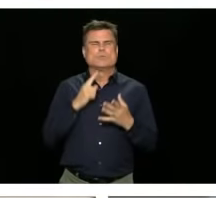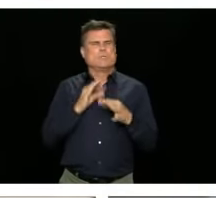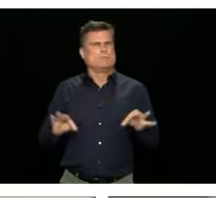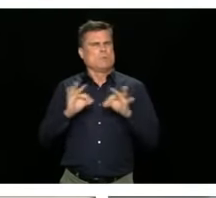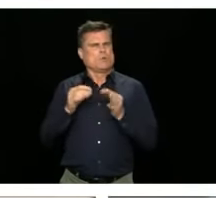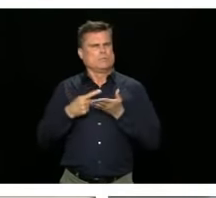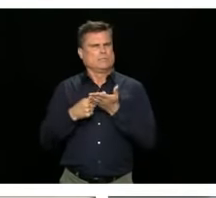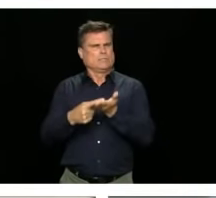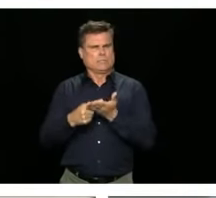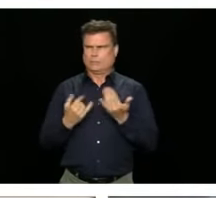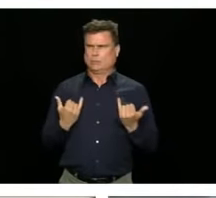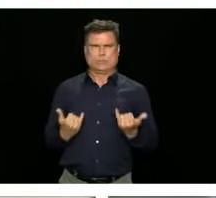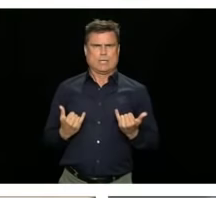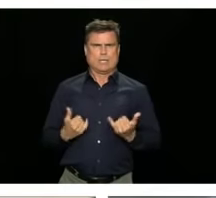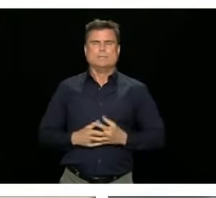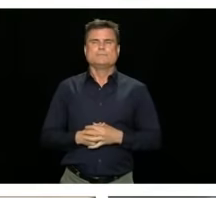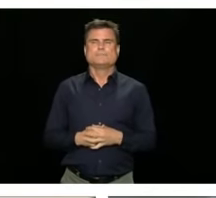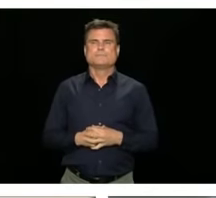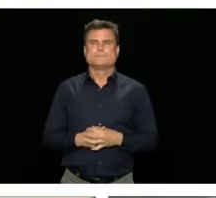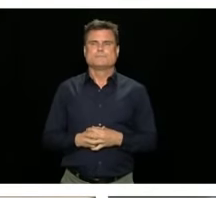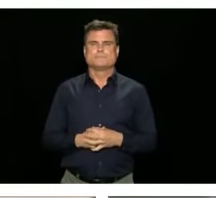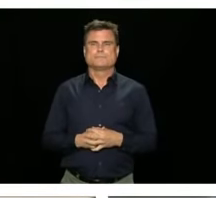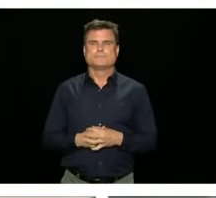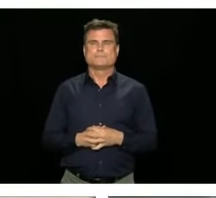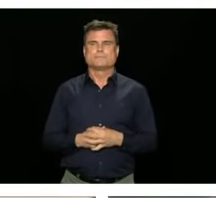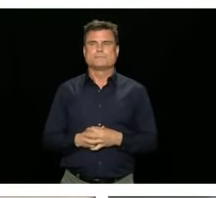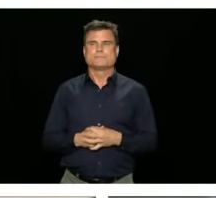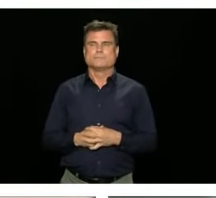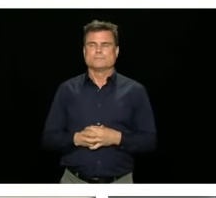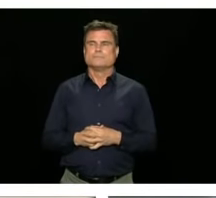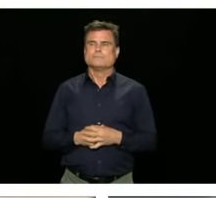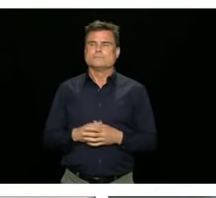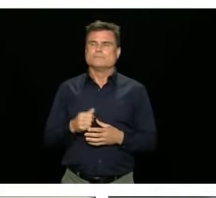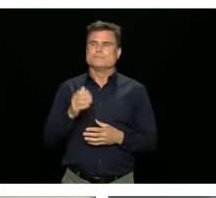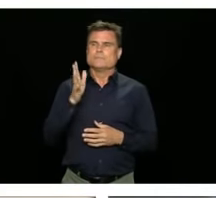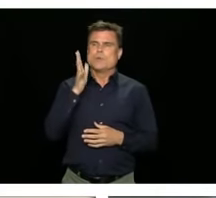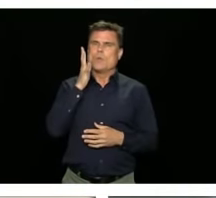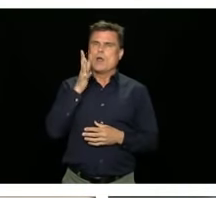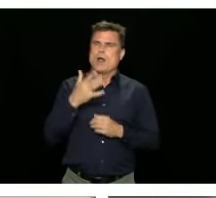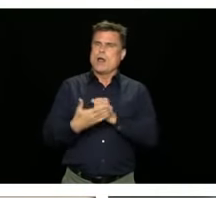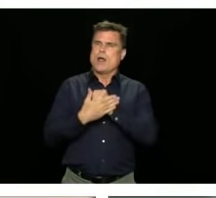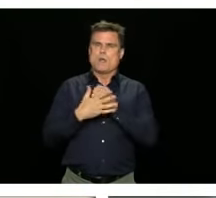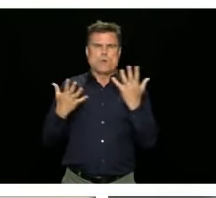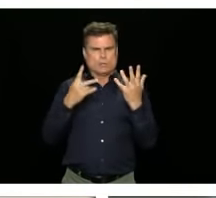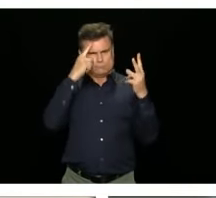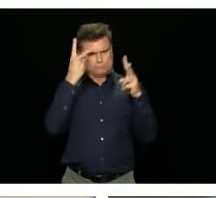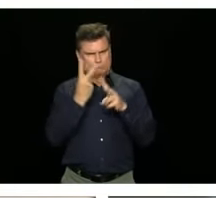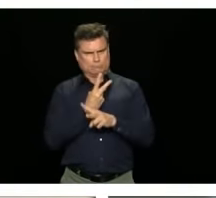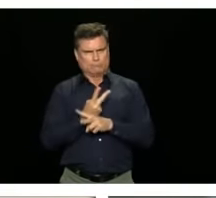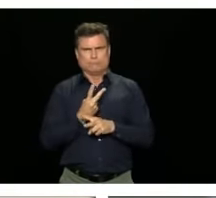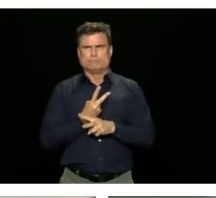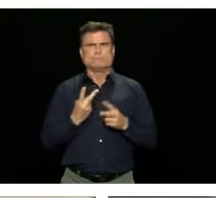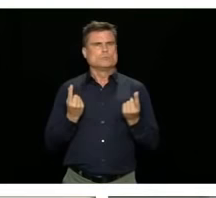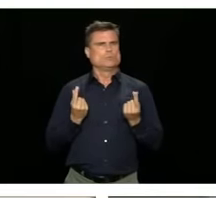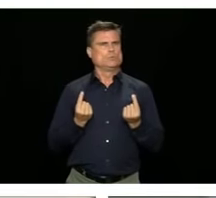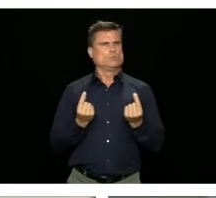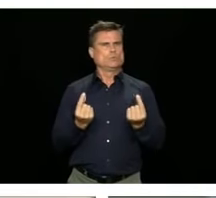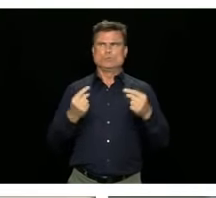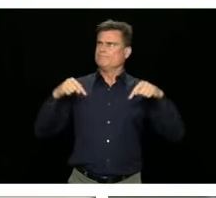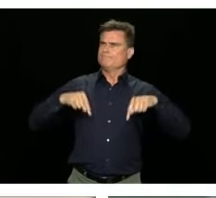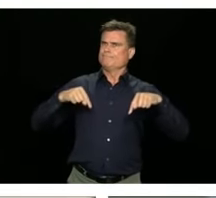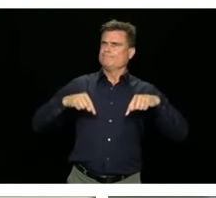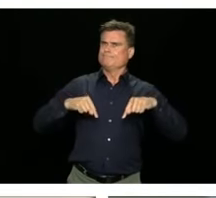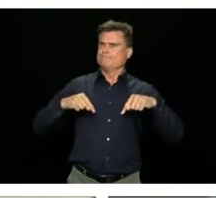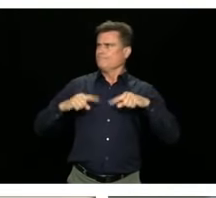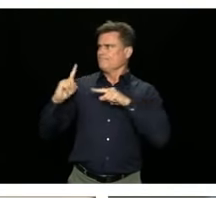all of us. Racism is top of mind for all of us. And over the past weeks and months, we have witnessed horrific